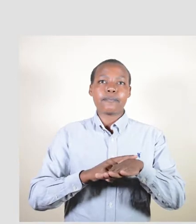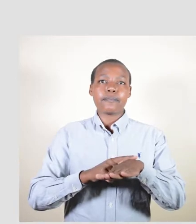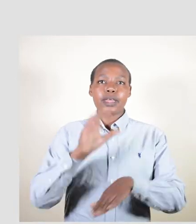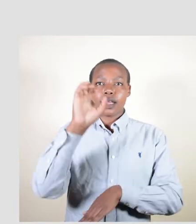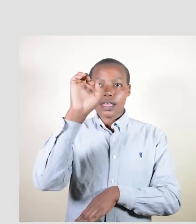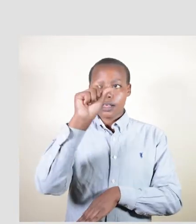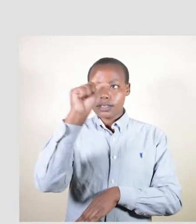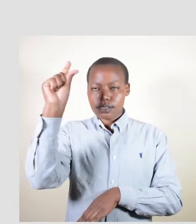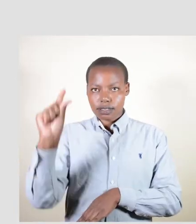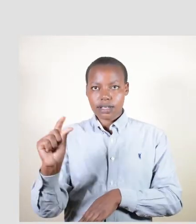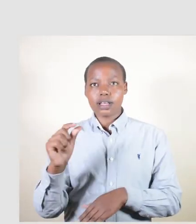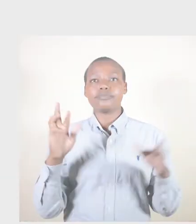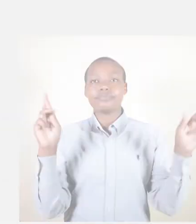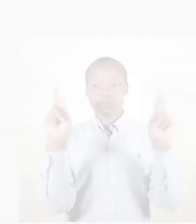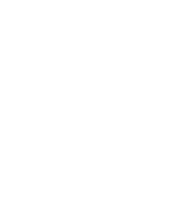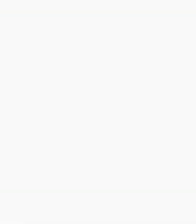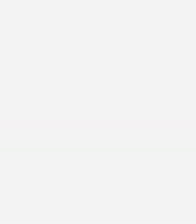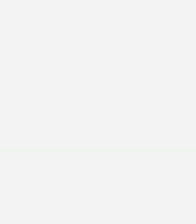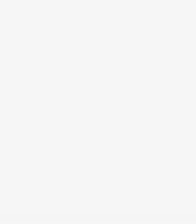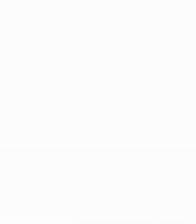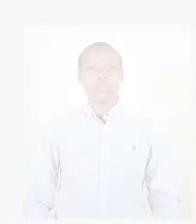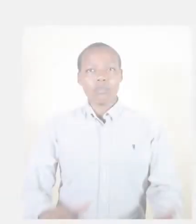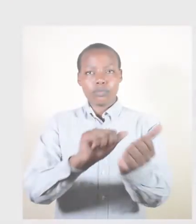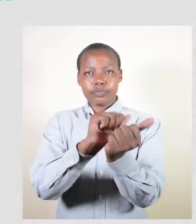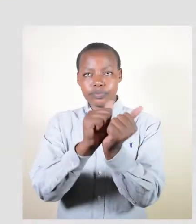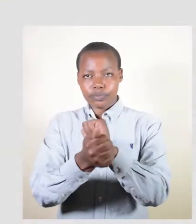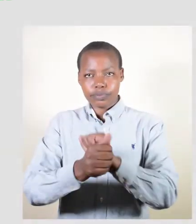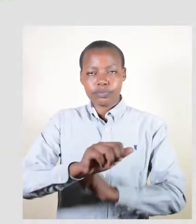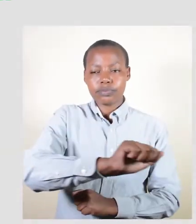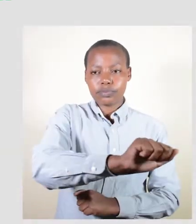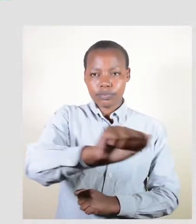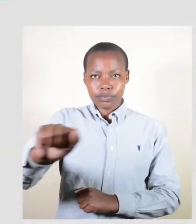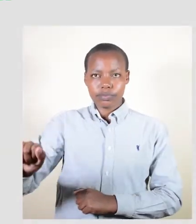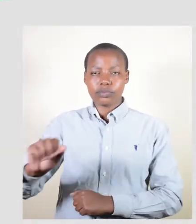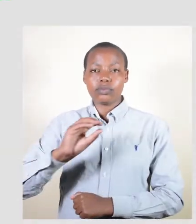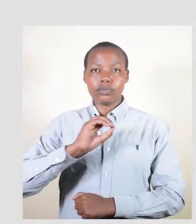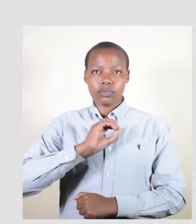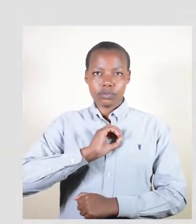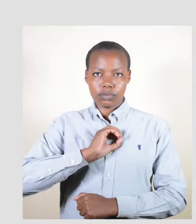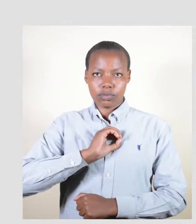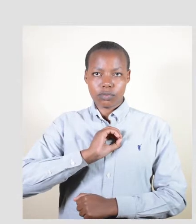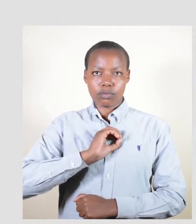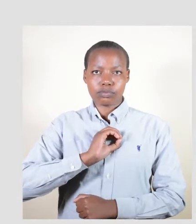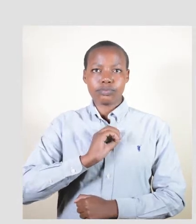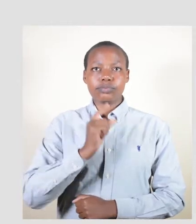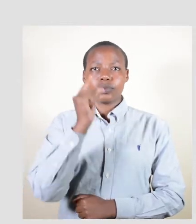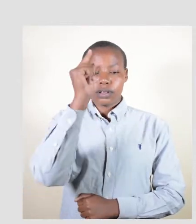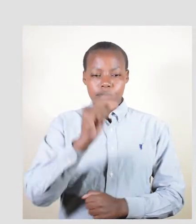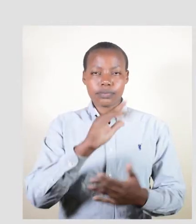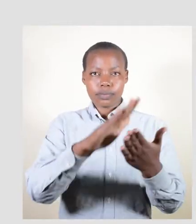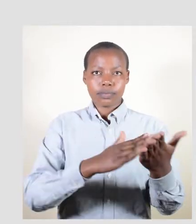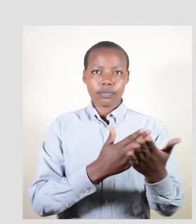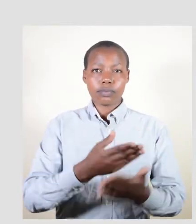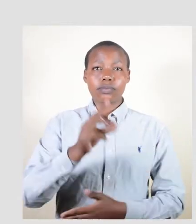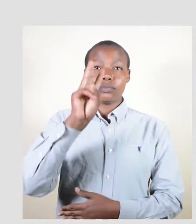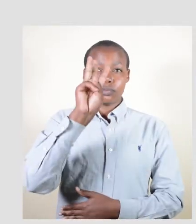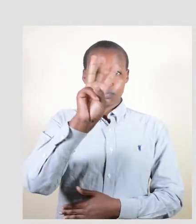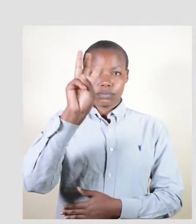plates, logbook, and e-sticker are ready. Transfer of motor vehicle ownership. The customer makes an application